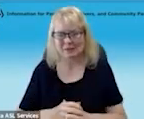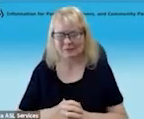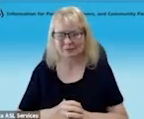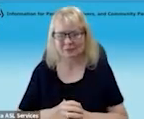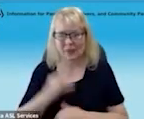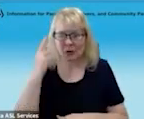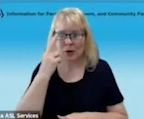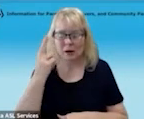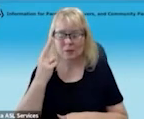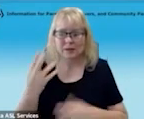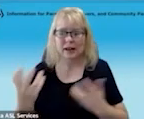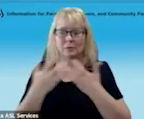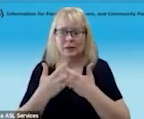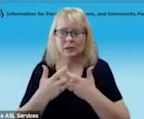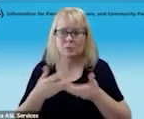should be implied.